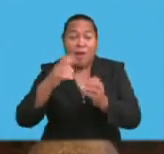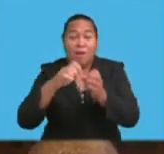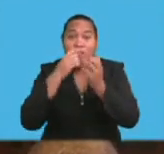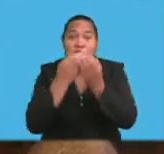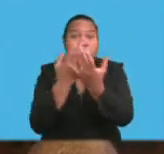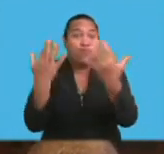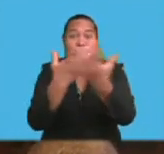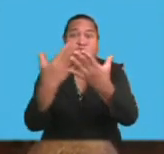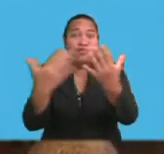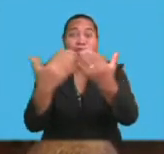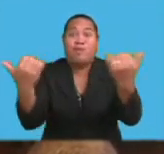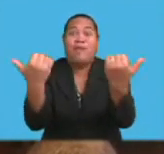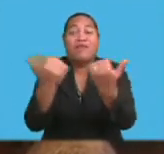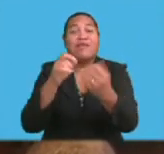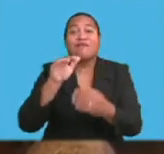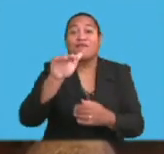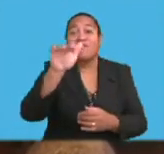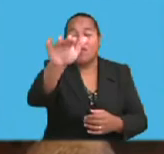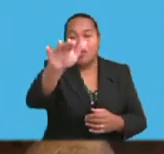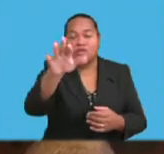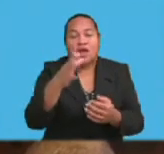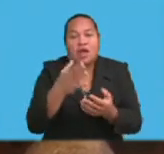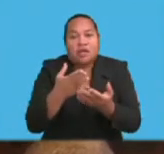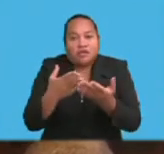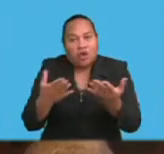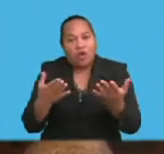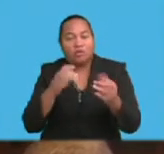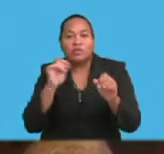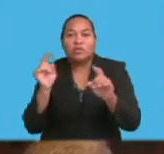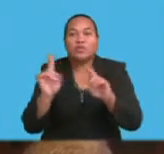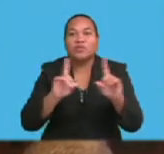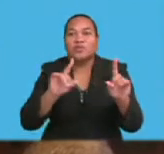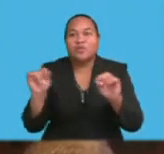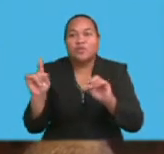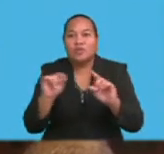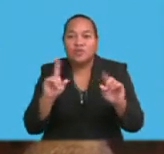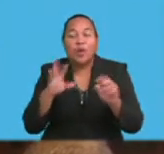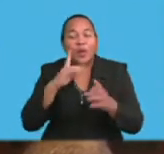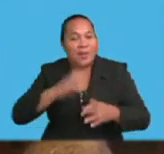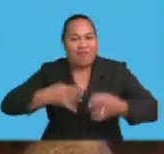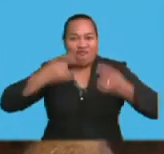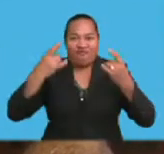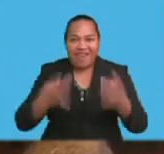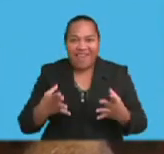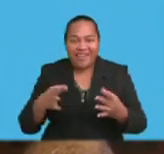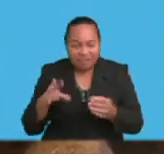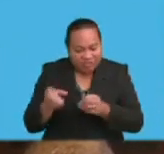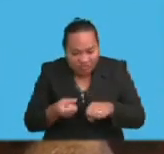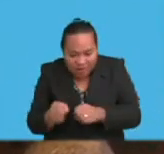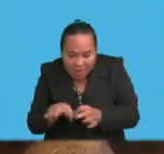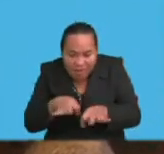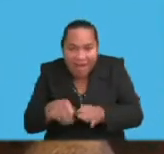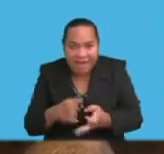demographic change in a decade, 2 decades, 3 decades, we will be ready nationally